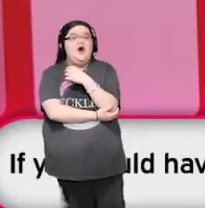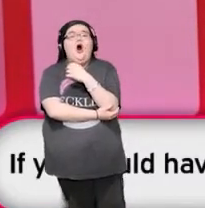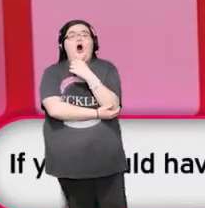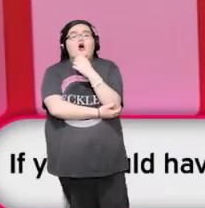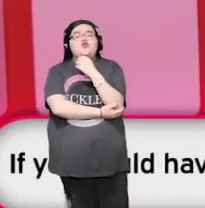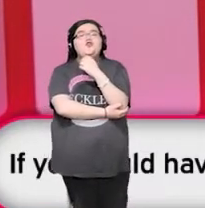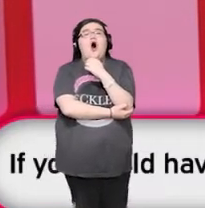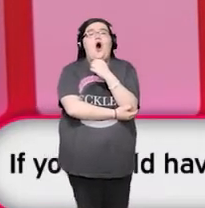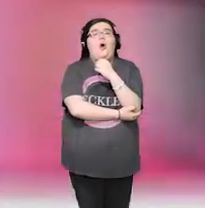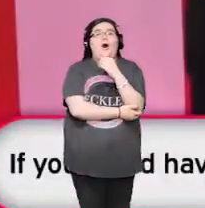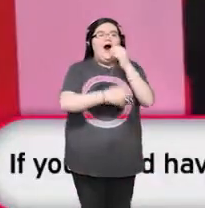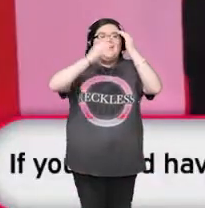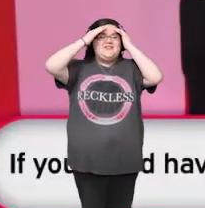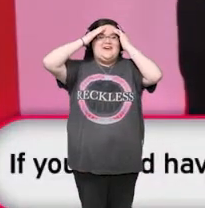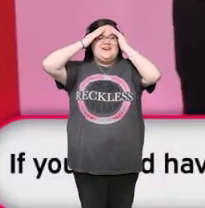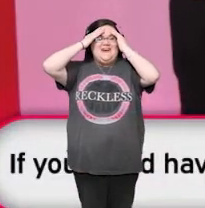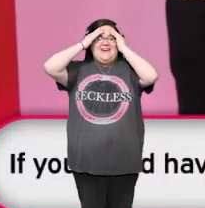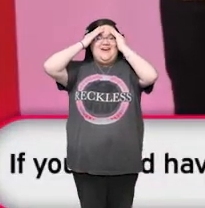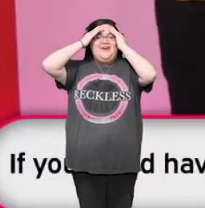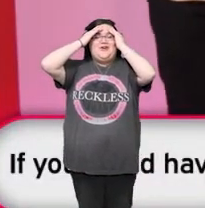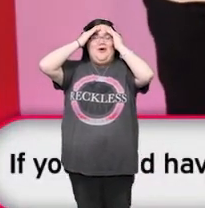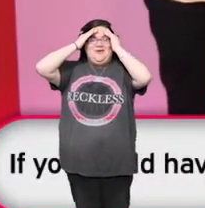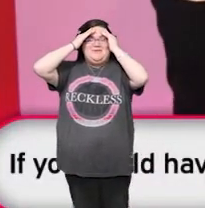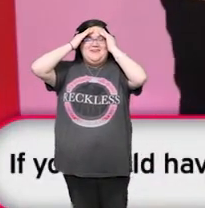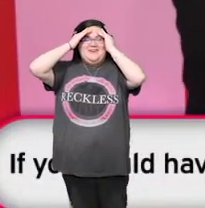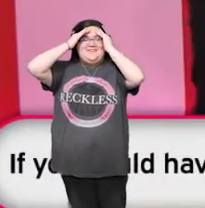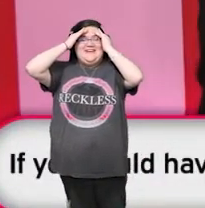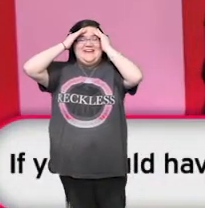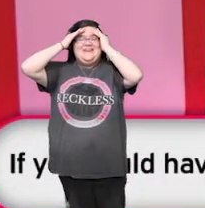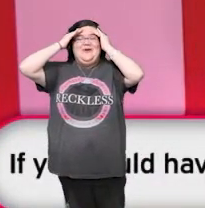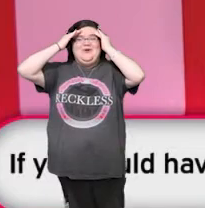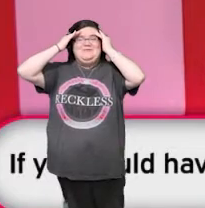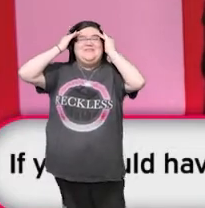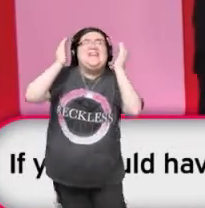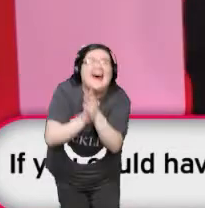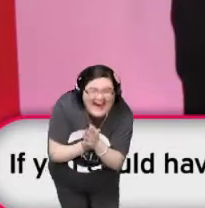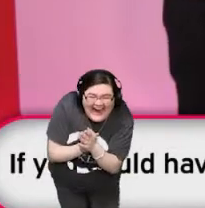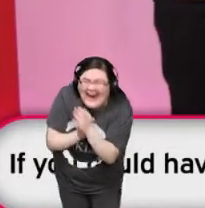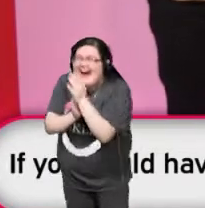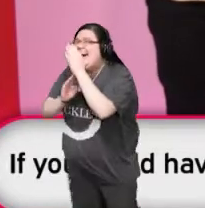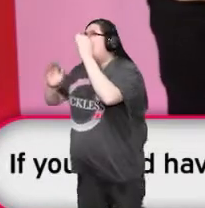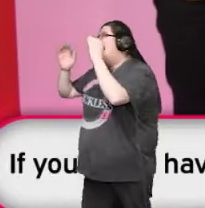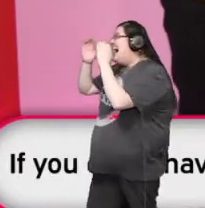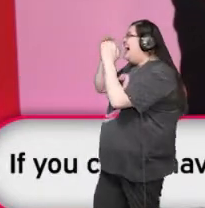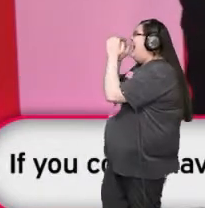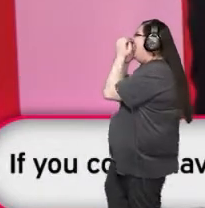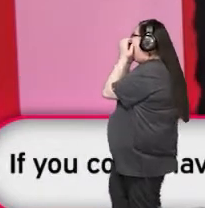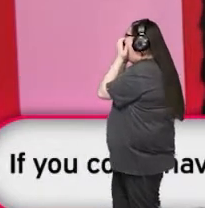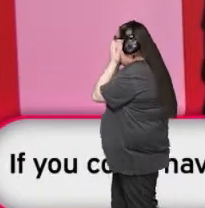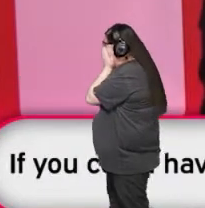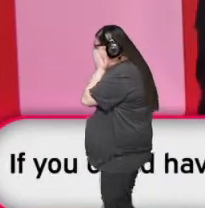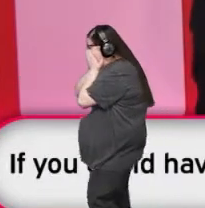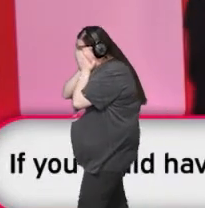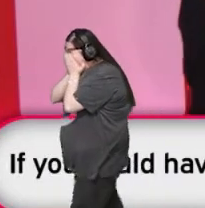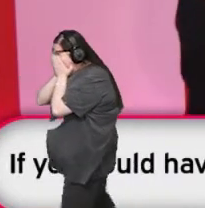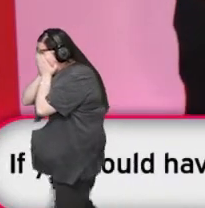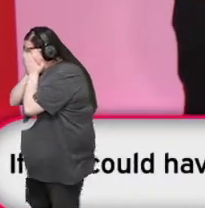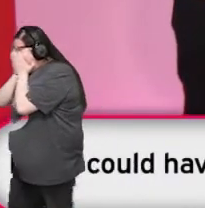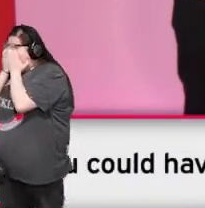out of the world. No! I just had a good idea. Corpse! Freaking corpse!